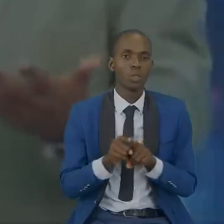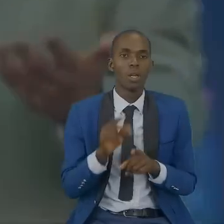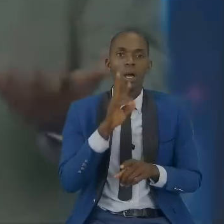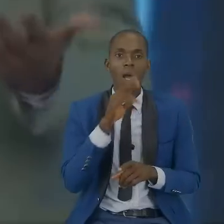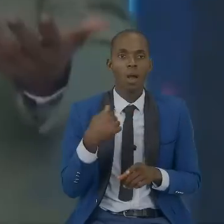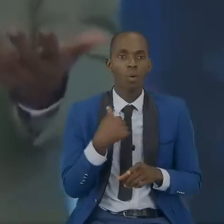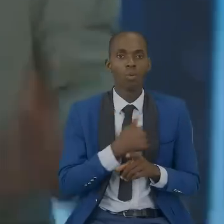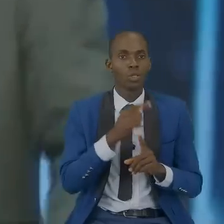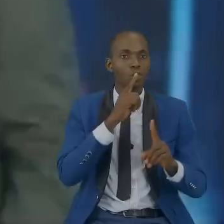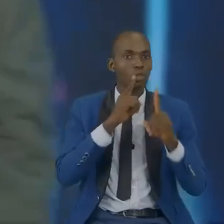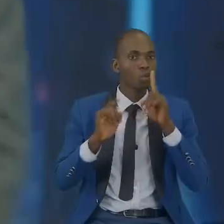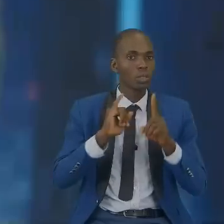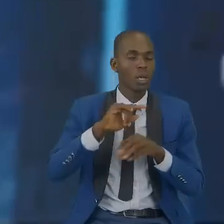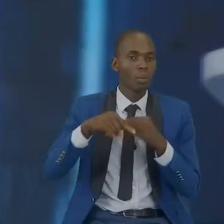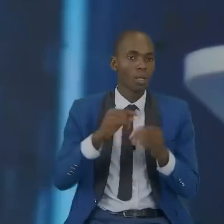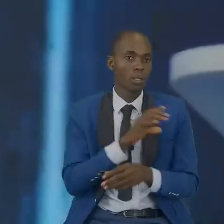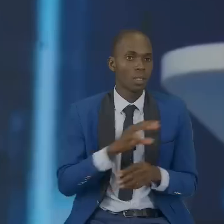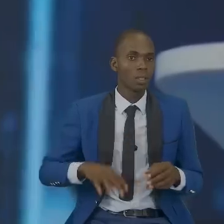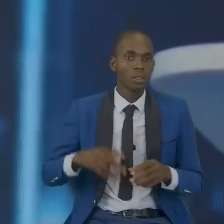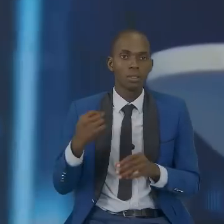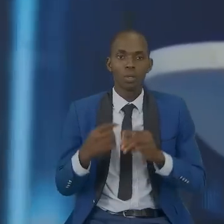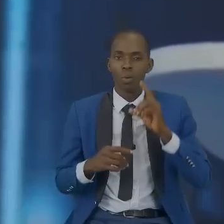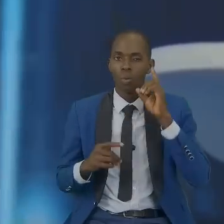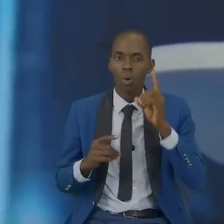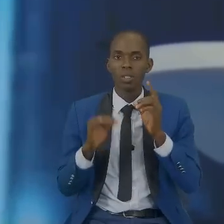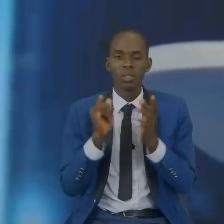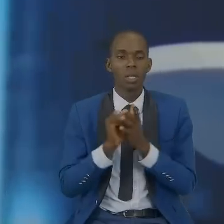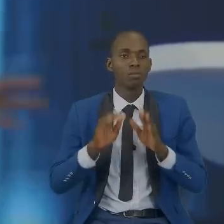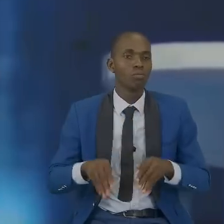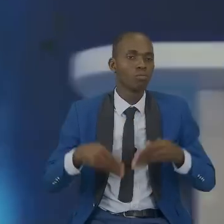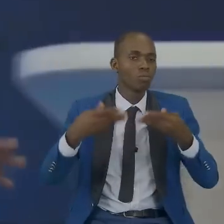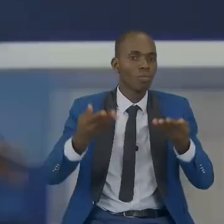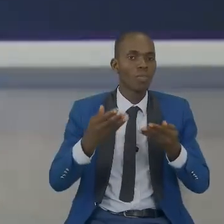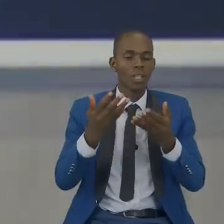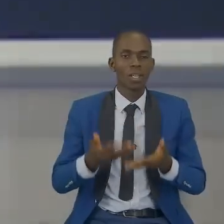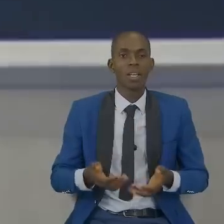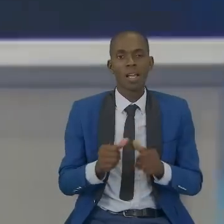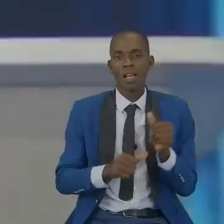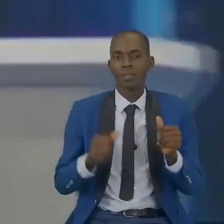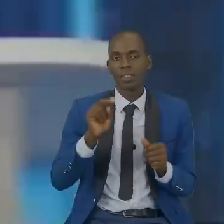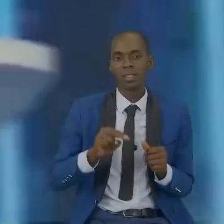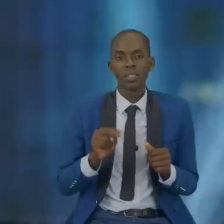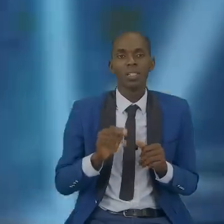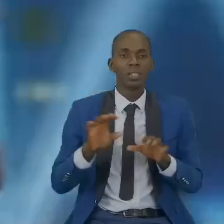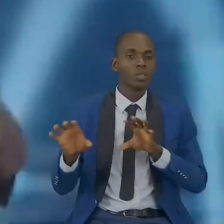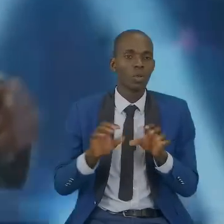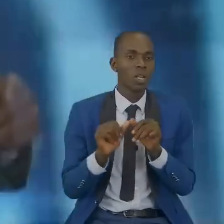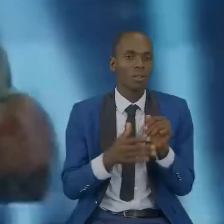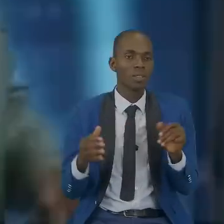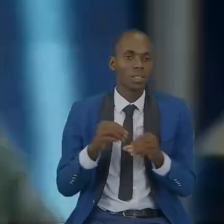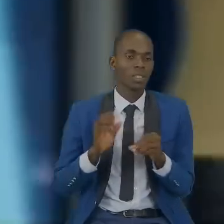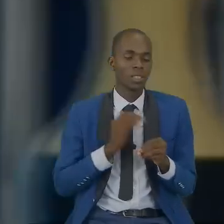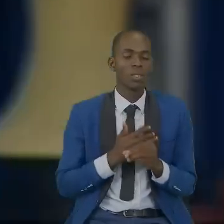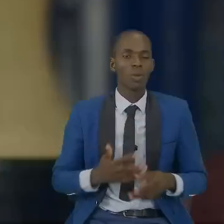talking about Christ, the one that supplies every need and the one that does everything in our lives? What